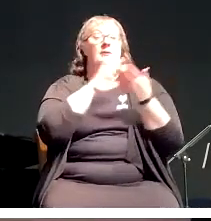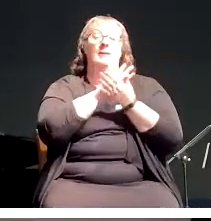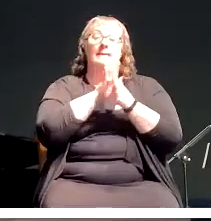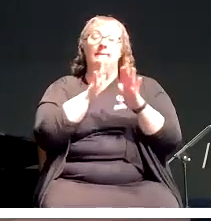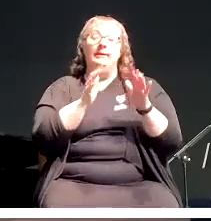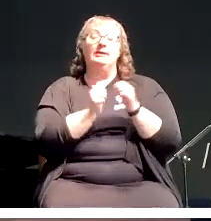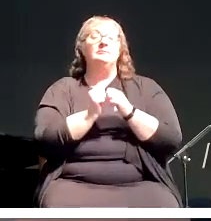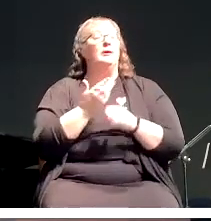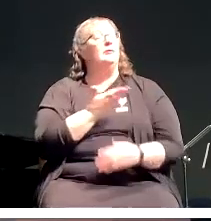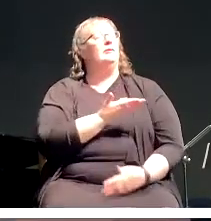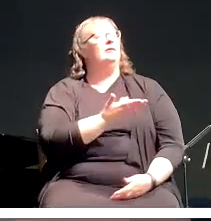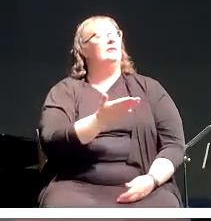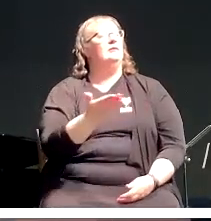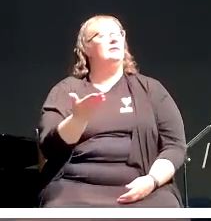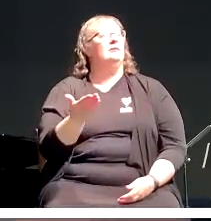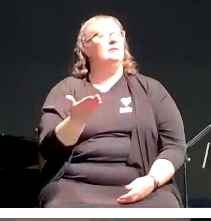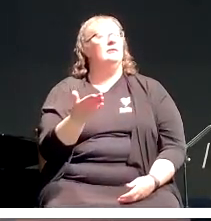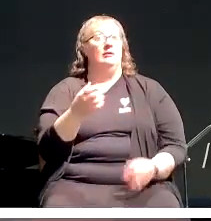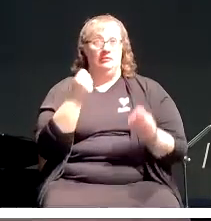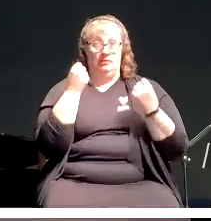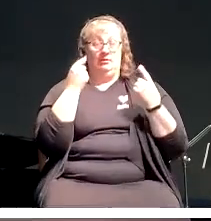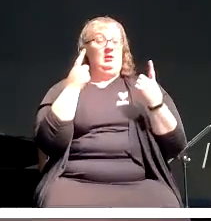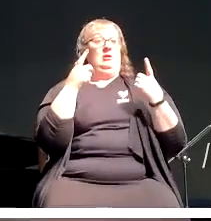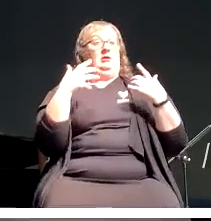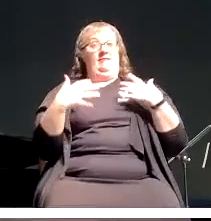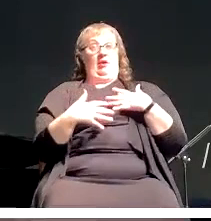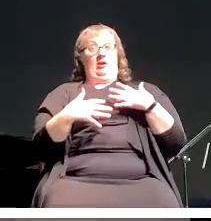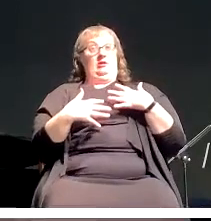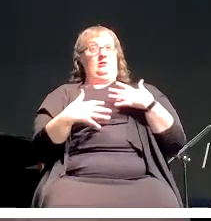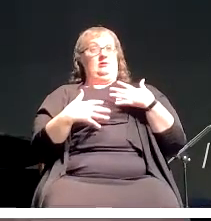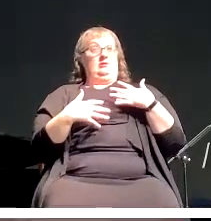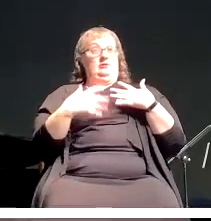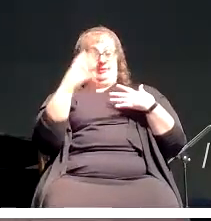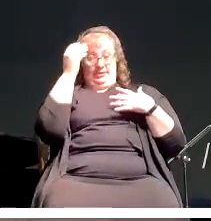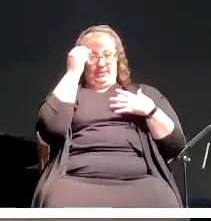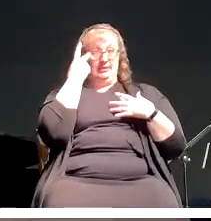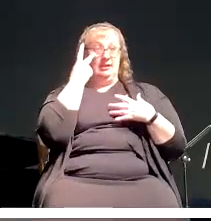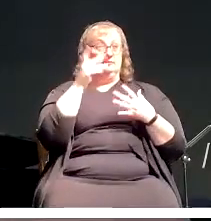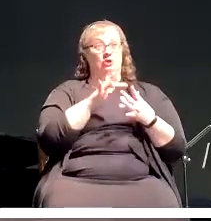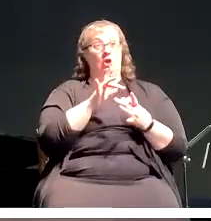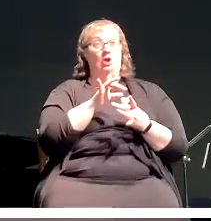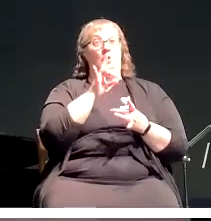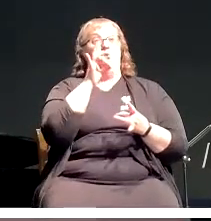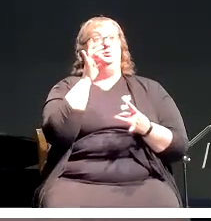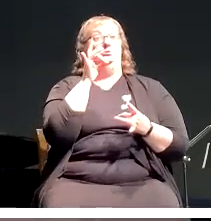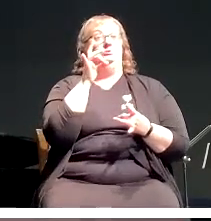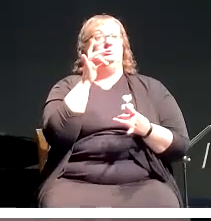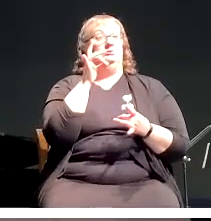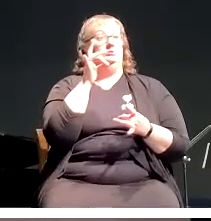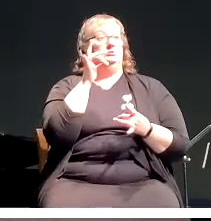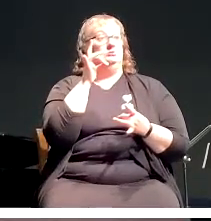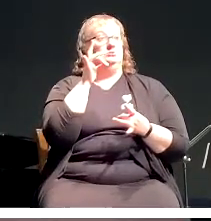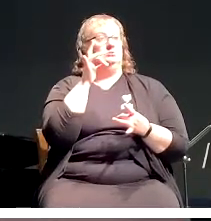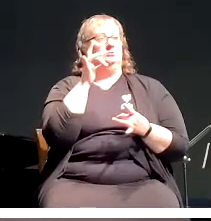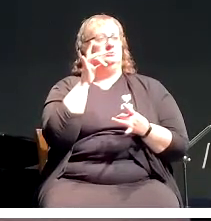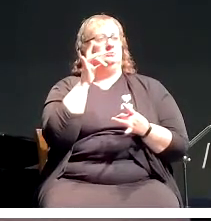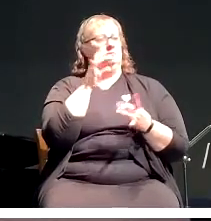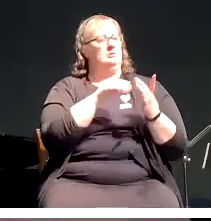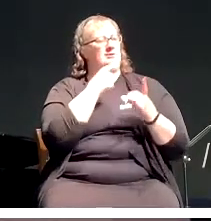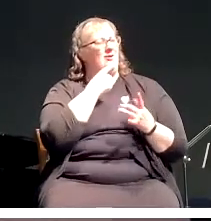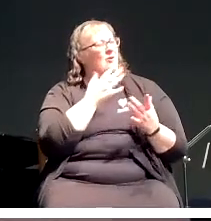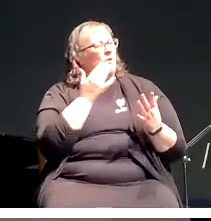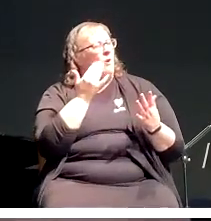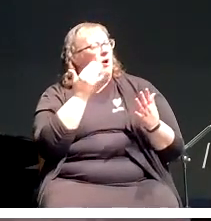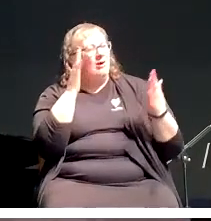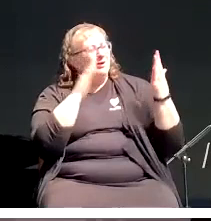with you. They were startled and frightened, thinking they saw a ghost. He said to them, why are